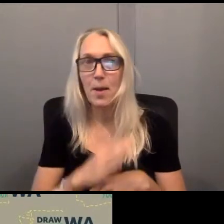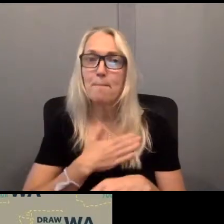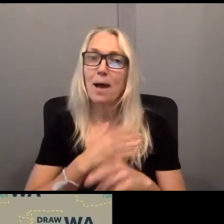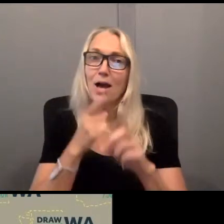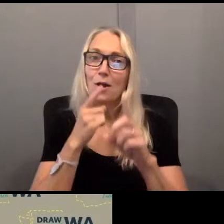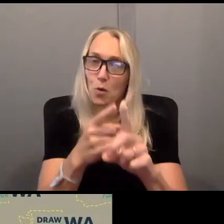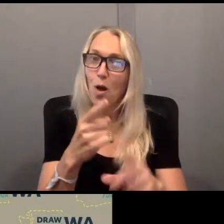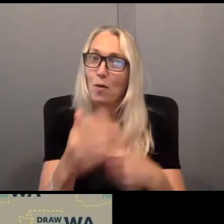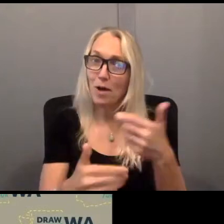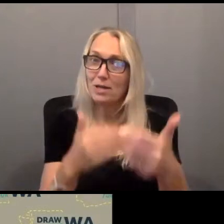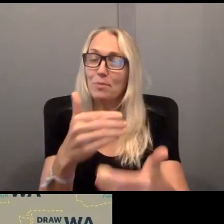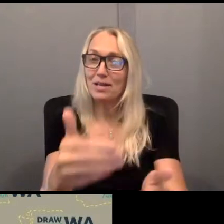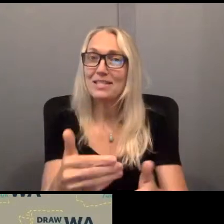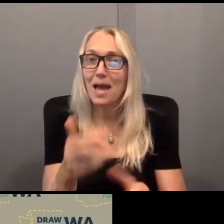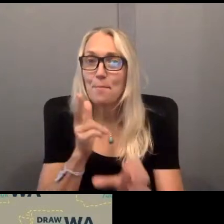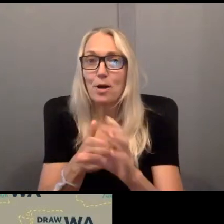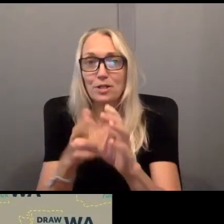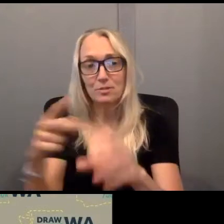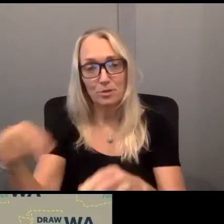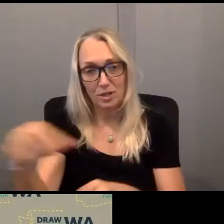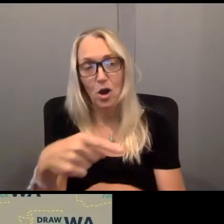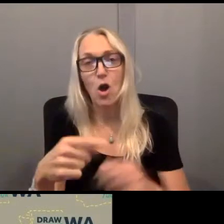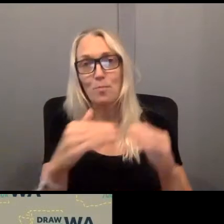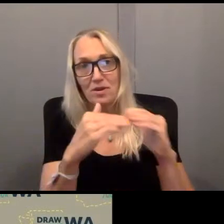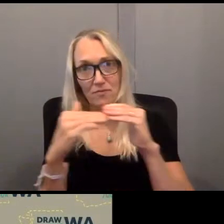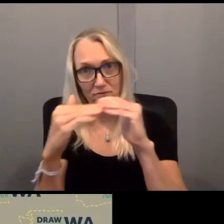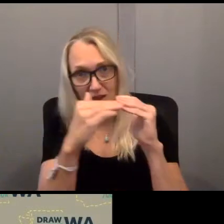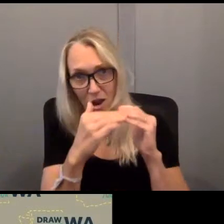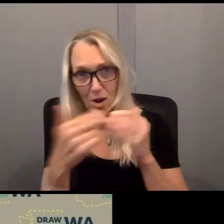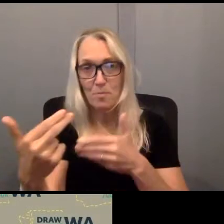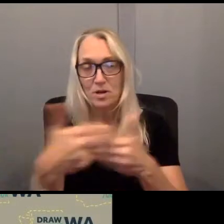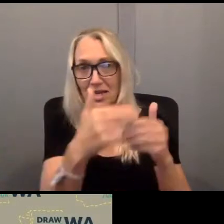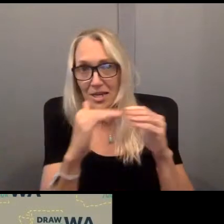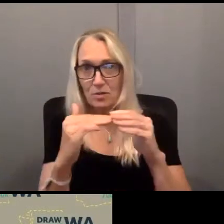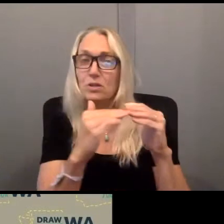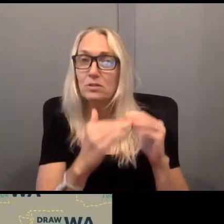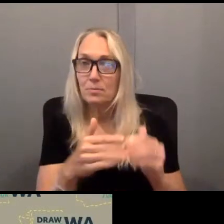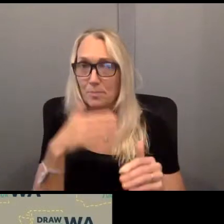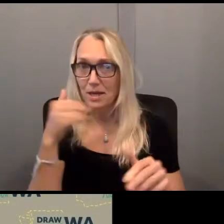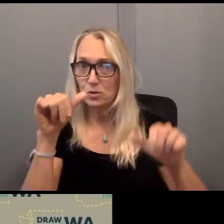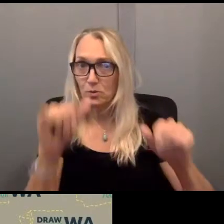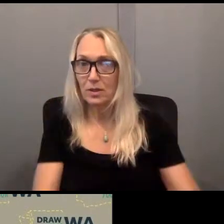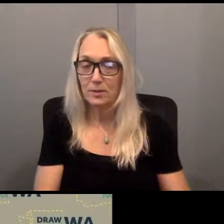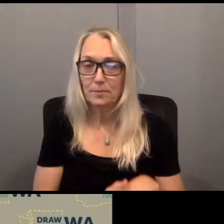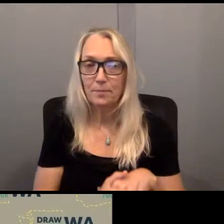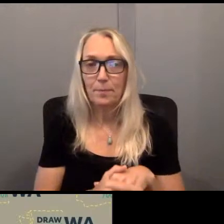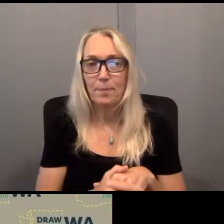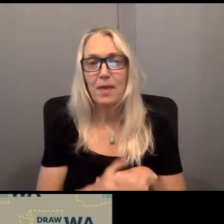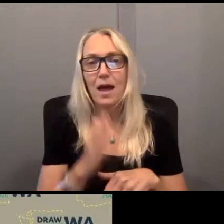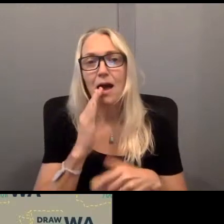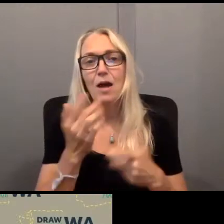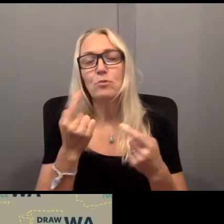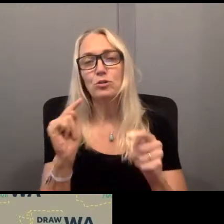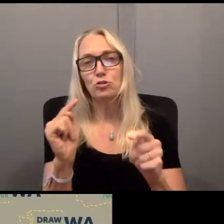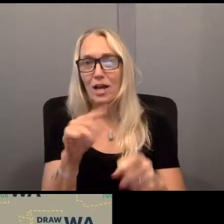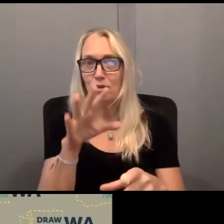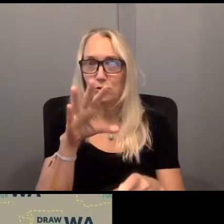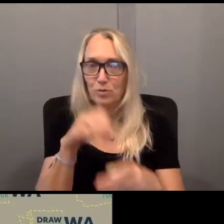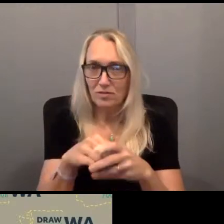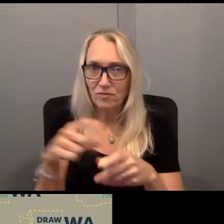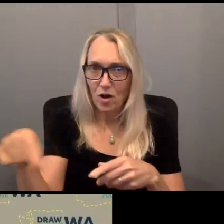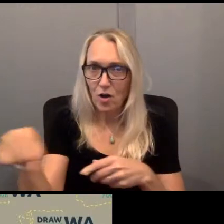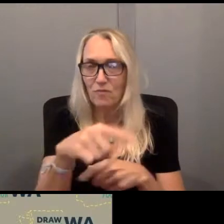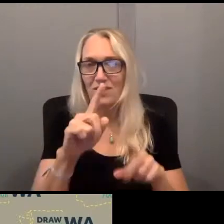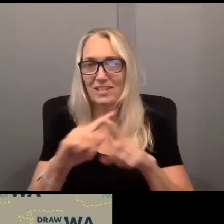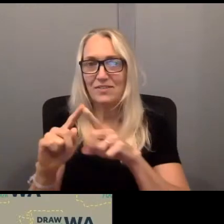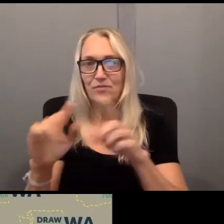as participatory, fair, and equitable as is possible. I will endeavor to engage communities across Washington